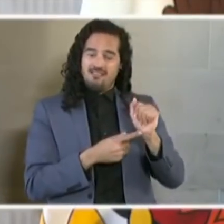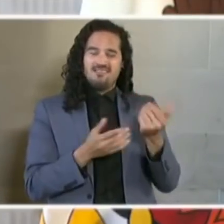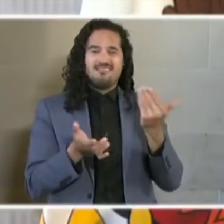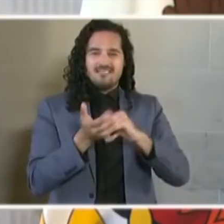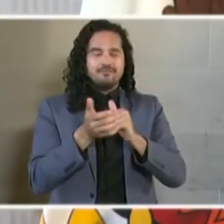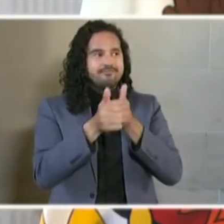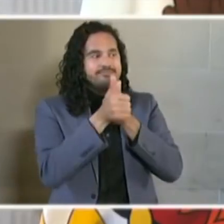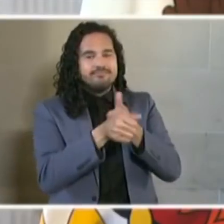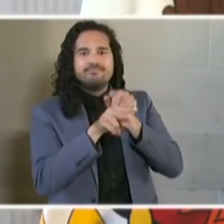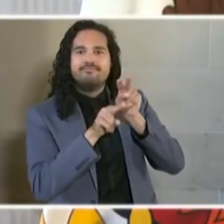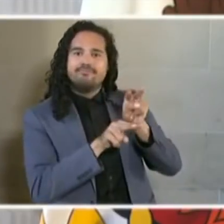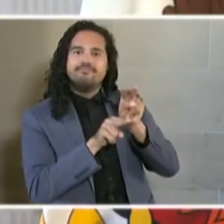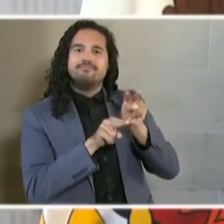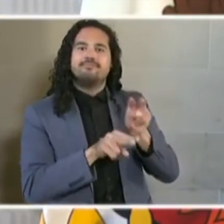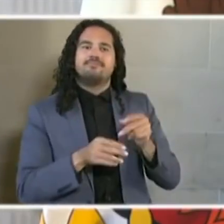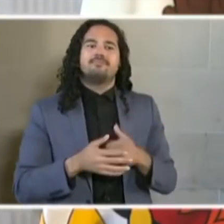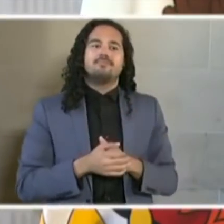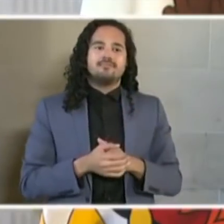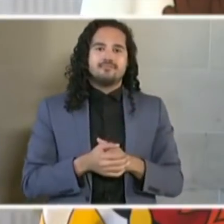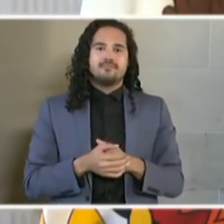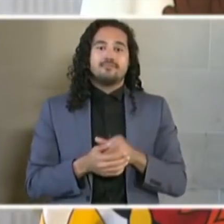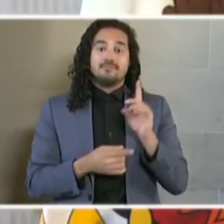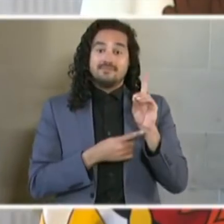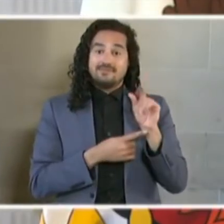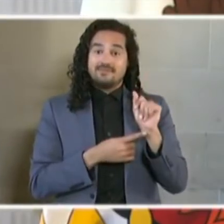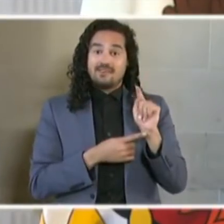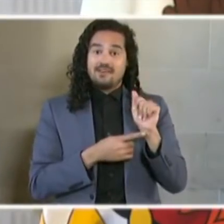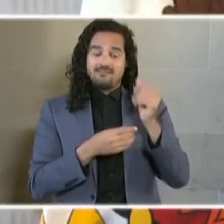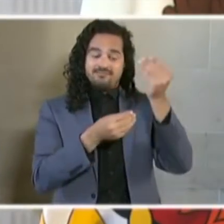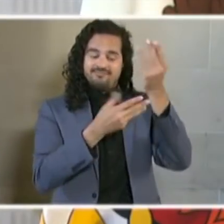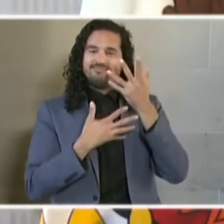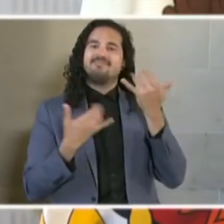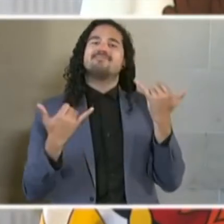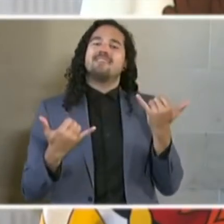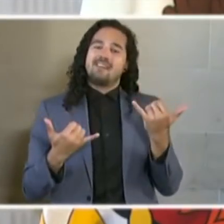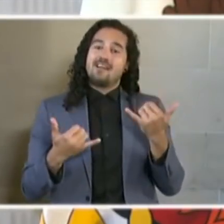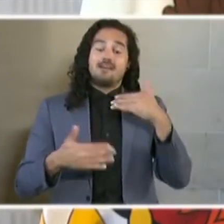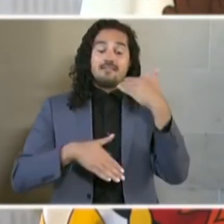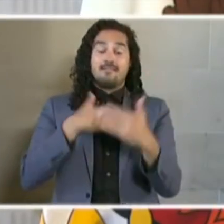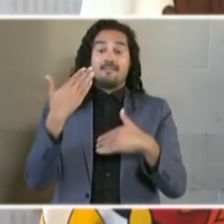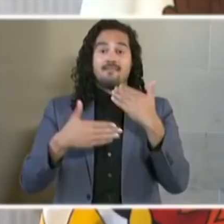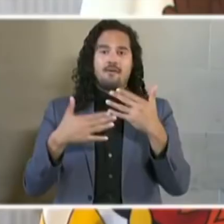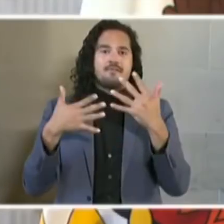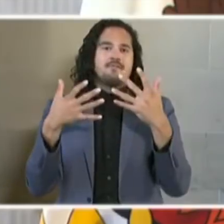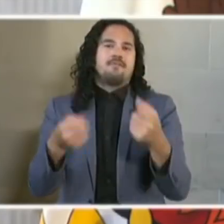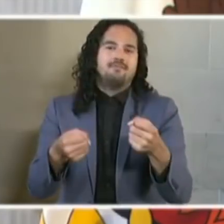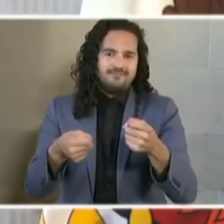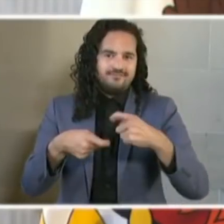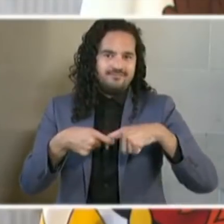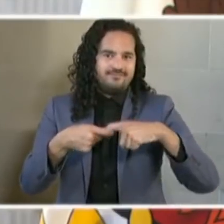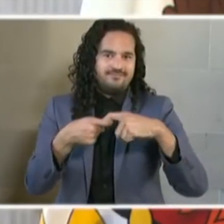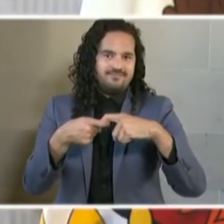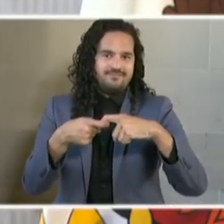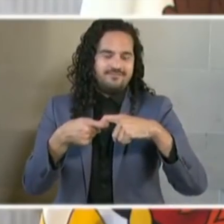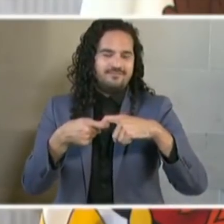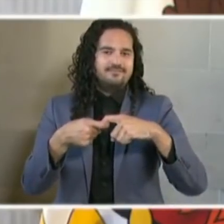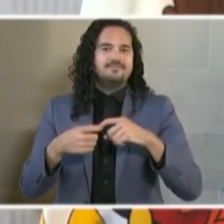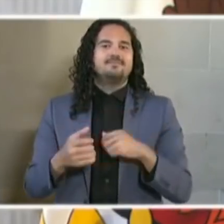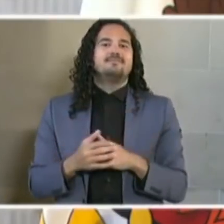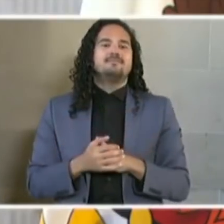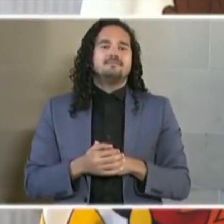the data are telling us it is time to pause. We are working to